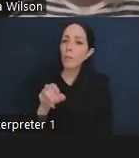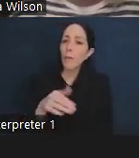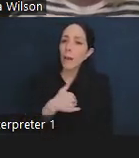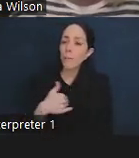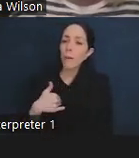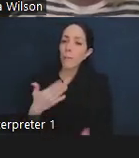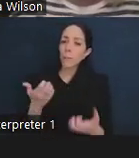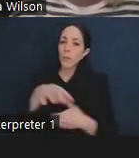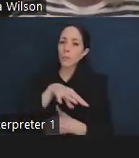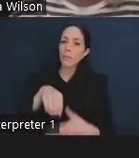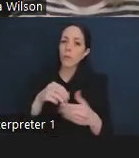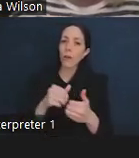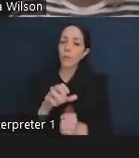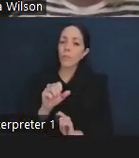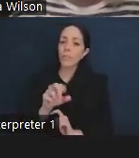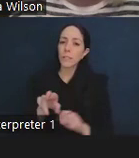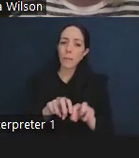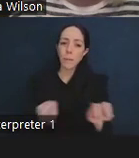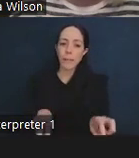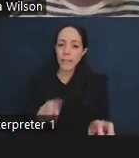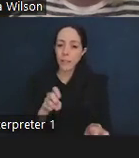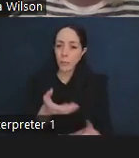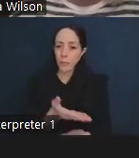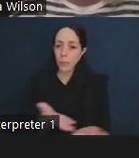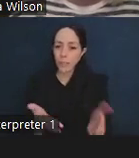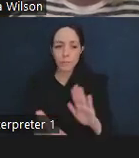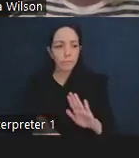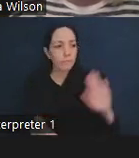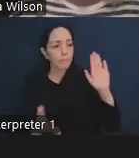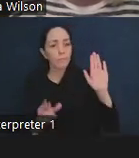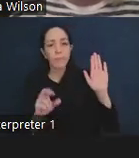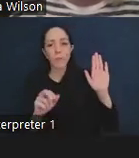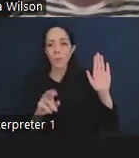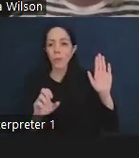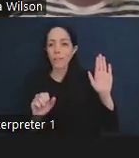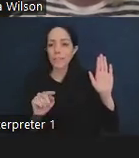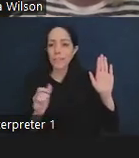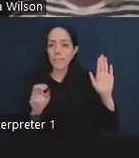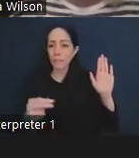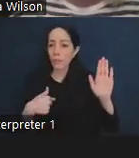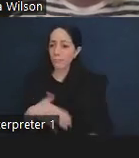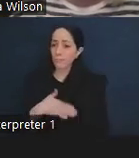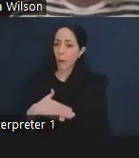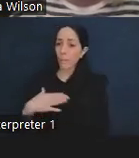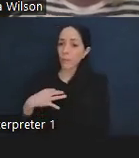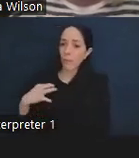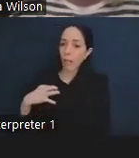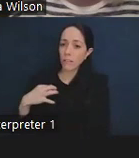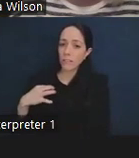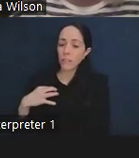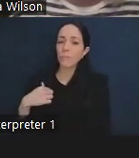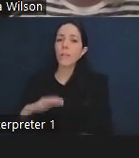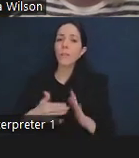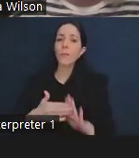join Hillary in this subcommittee? Hi, Kelly. This is Ronnie St. John. I'm happy to volunteer as a community